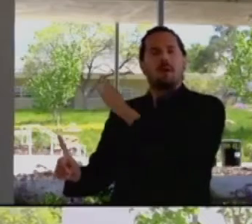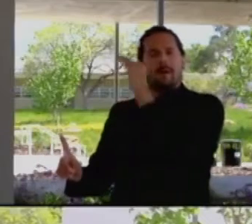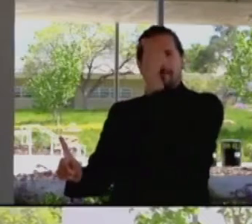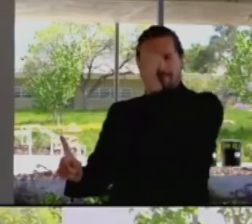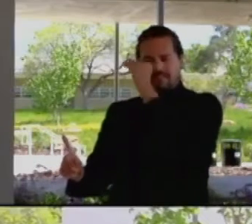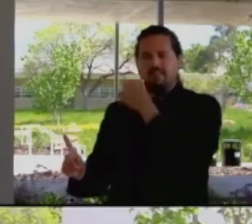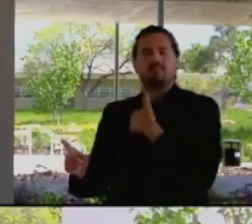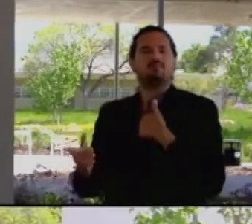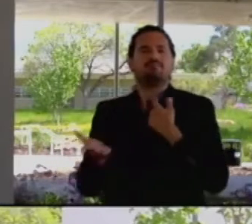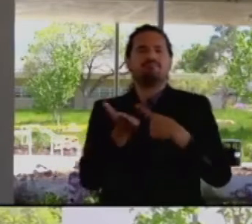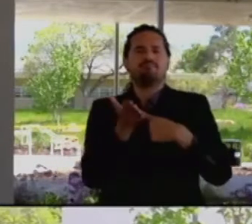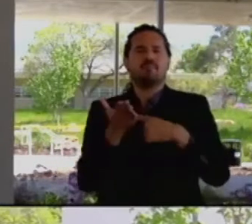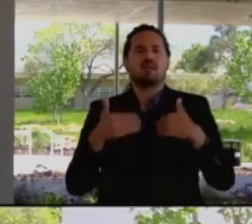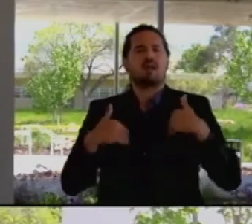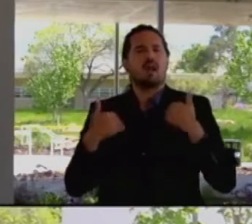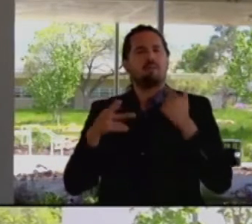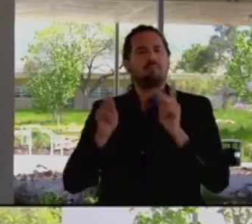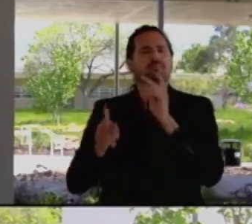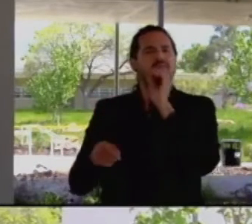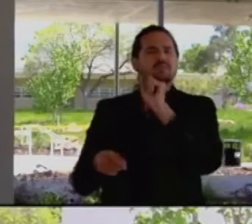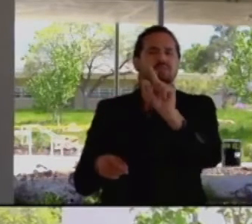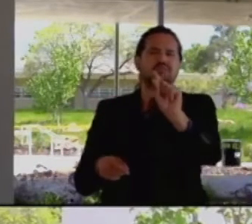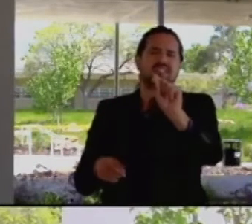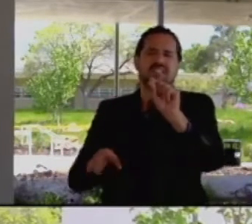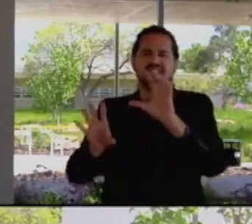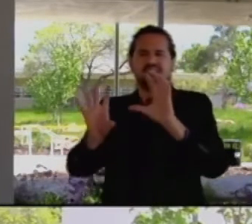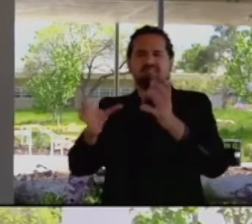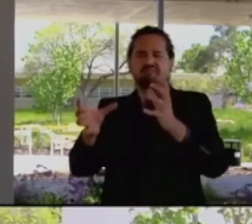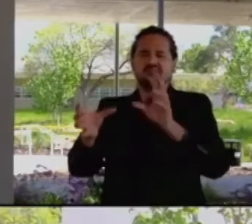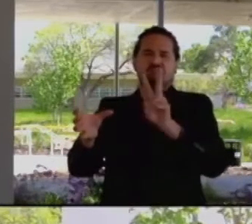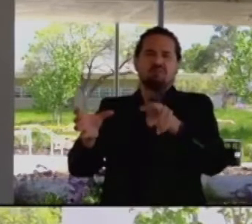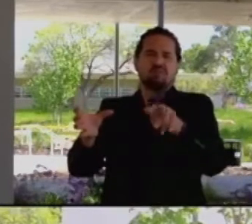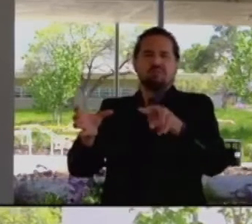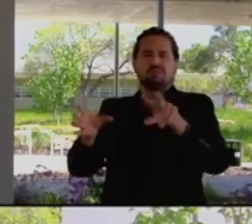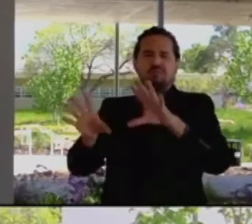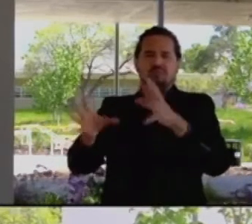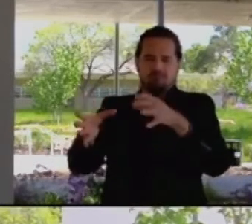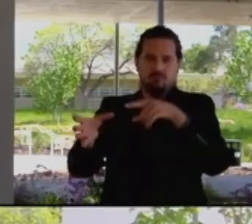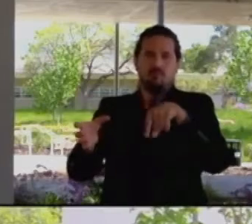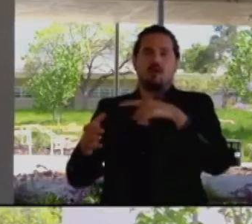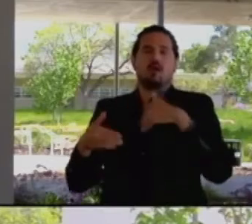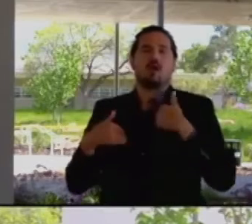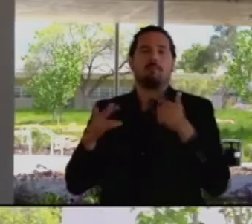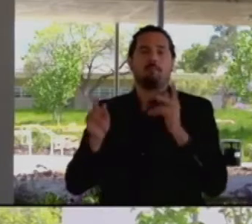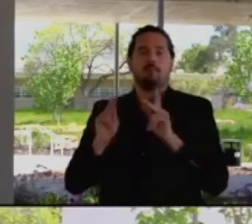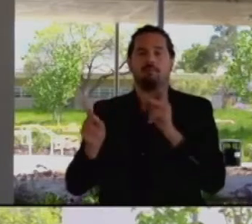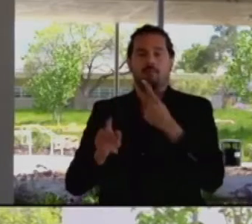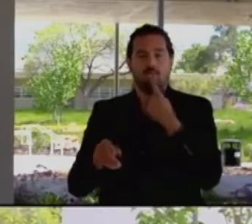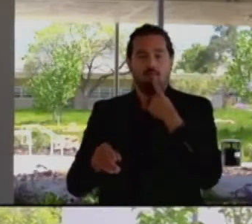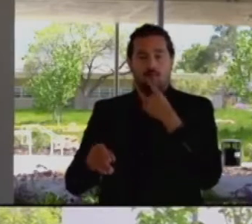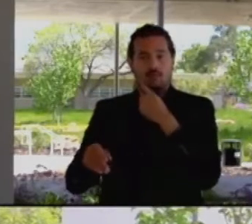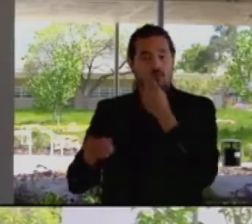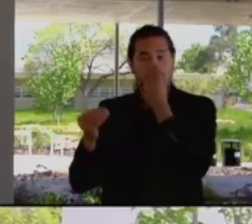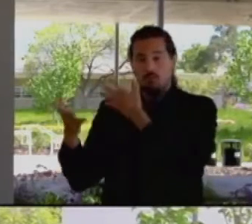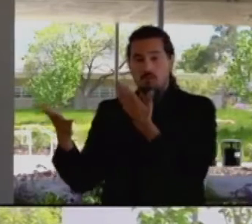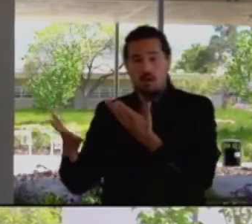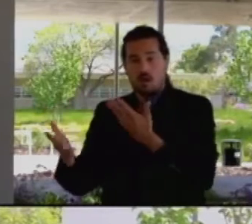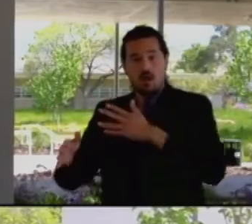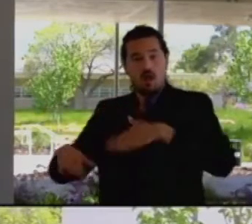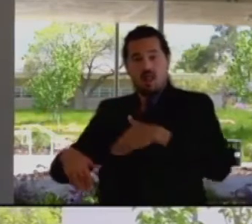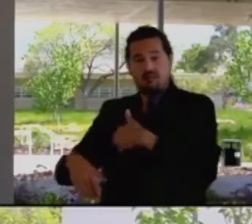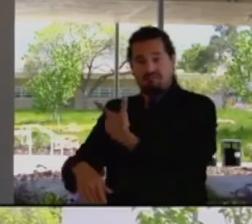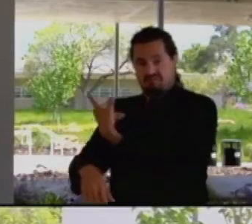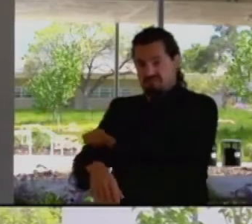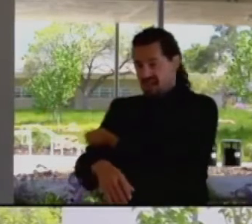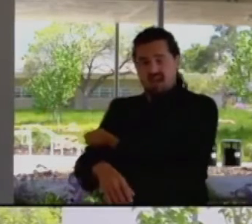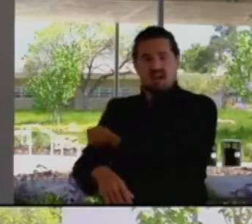so, who say, well, if I don't get a shot and I'm not going to get that sick anyway because of my age, but then someone